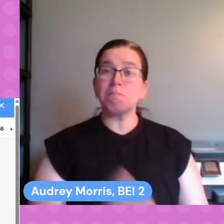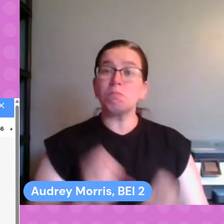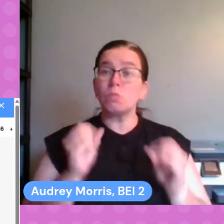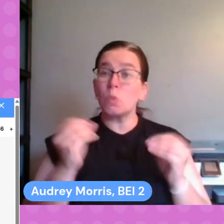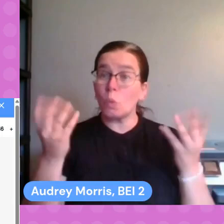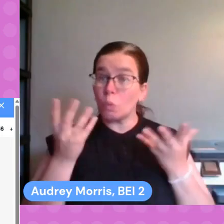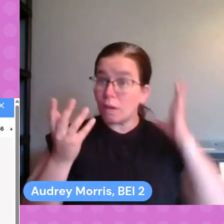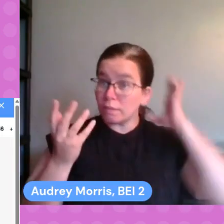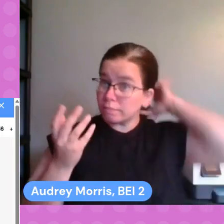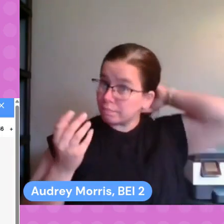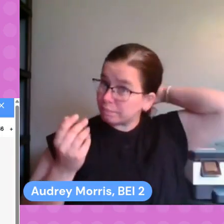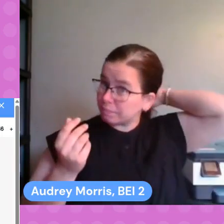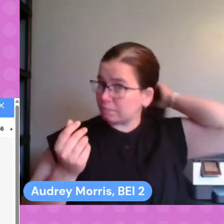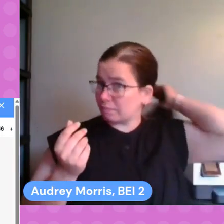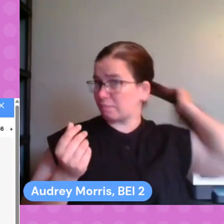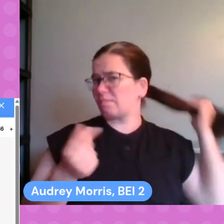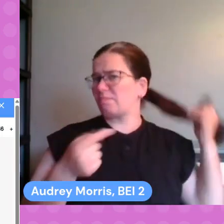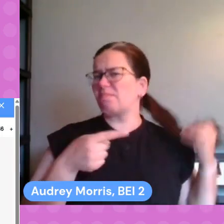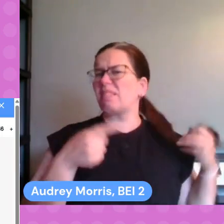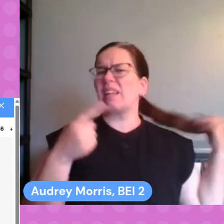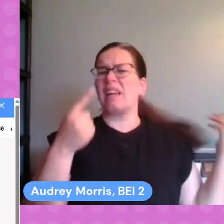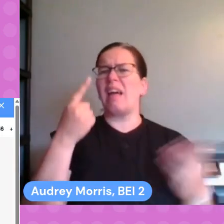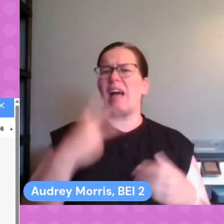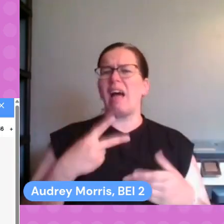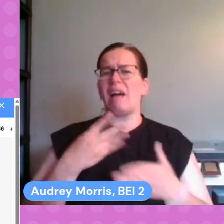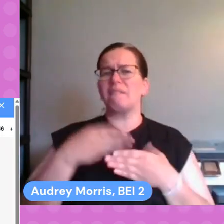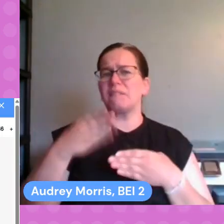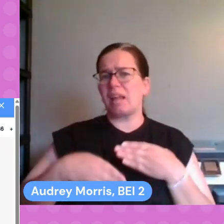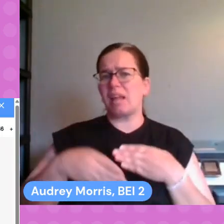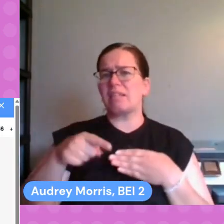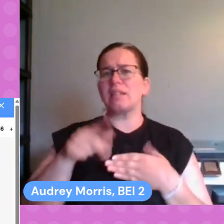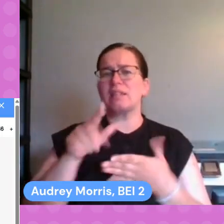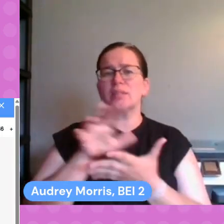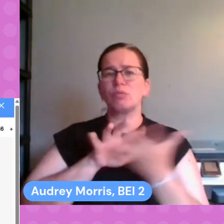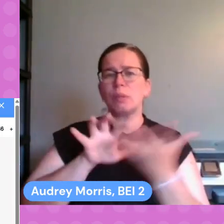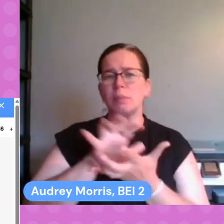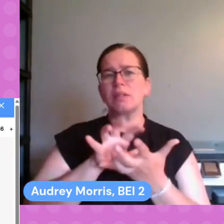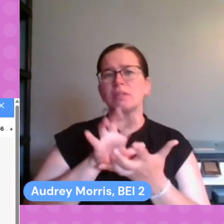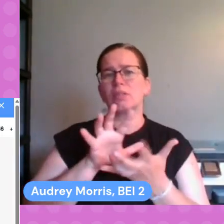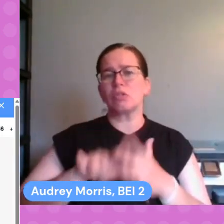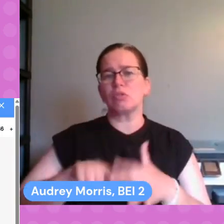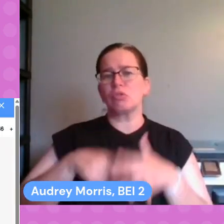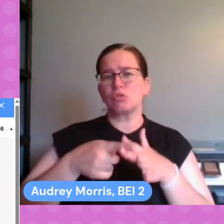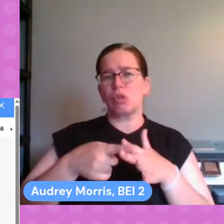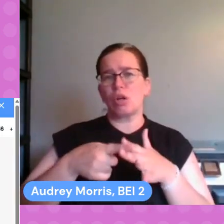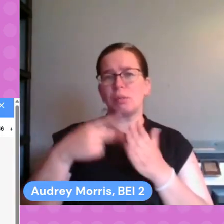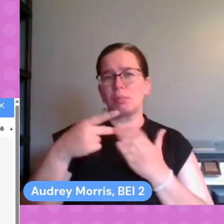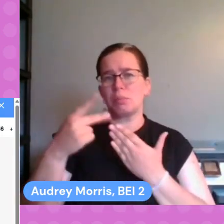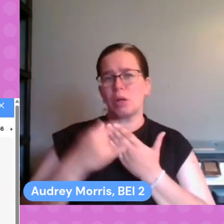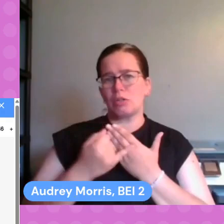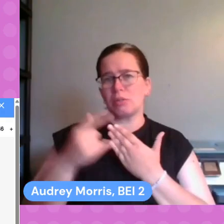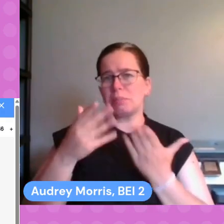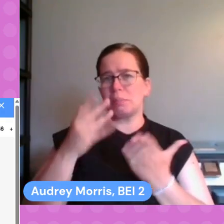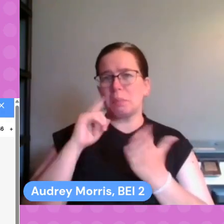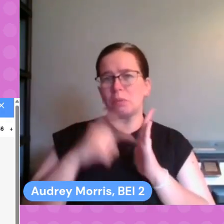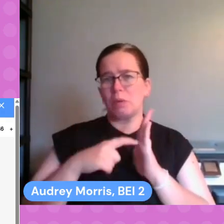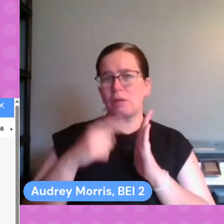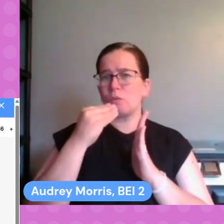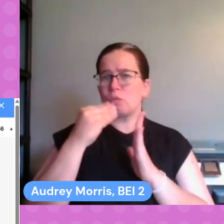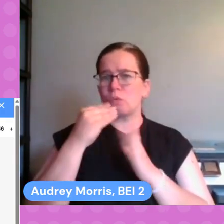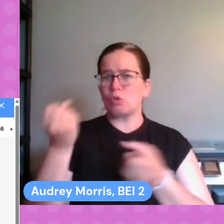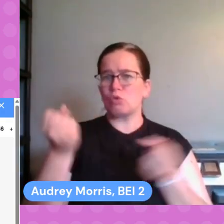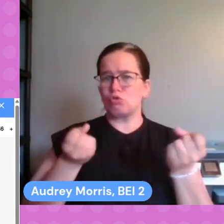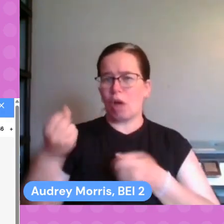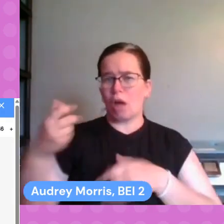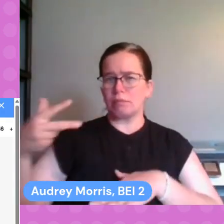projects? So this one that I've kind of half done here, this is actually a remix of one of the starter projects. You might recognize it as the food truck project,